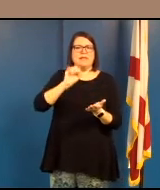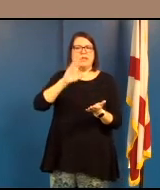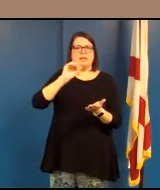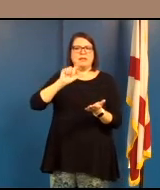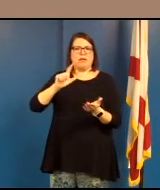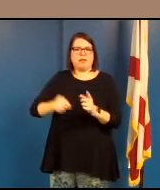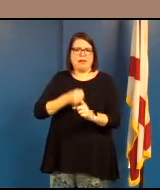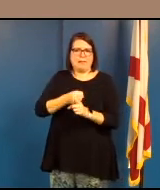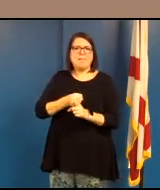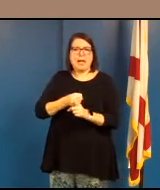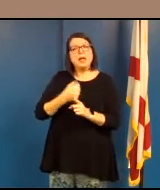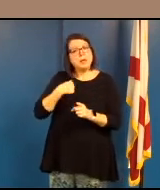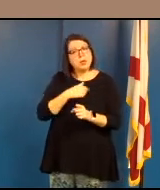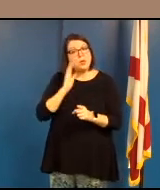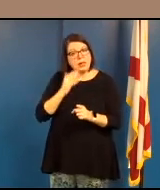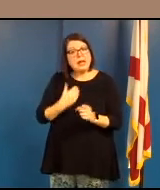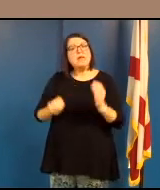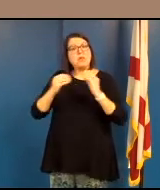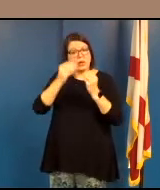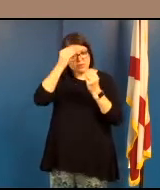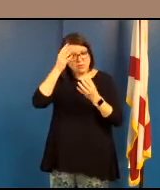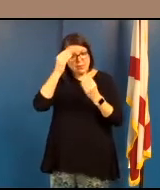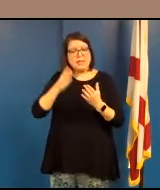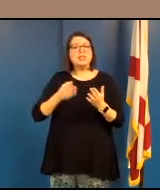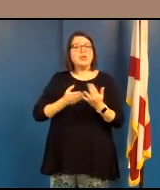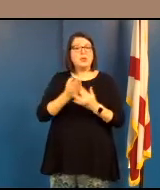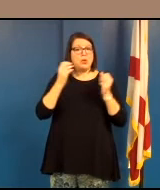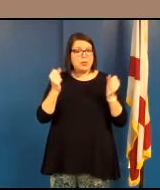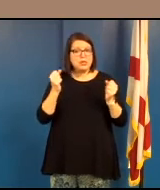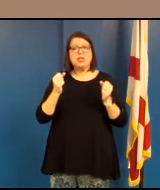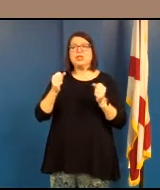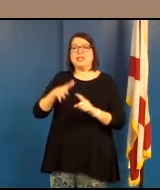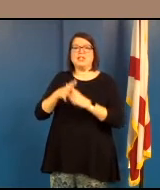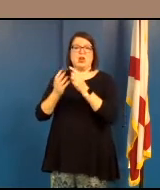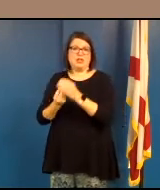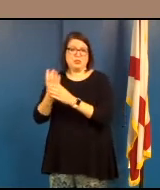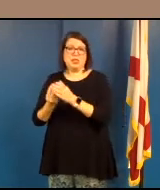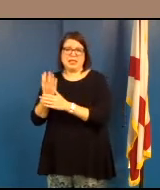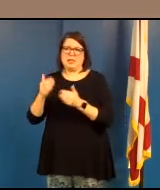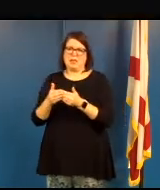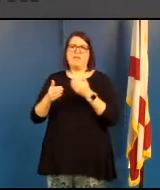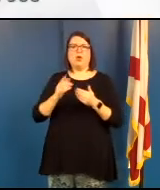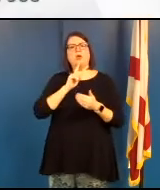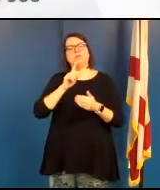as we get through winter and into spring and get closer to start of session. Next slide, please.